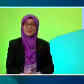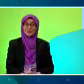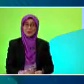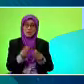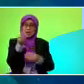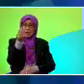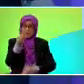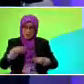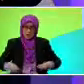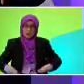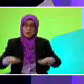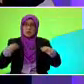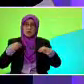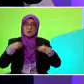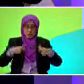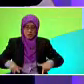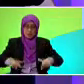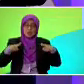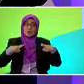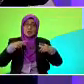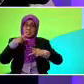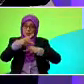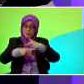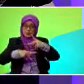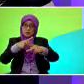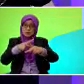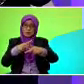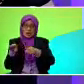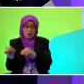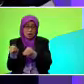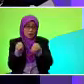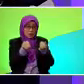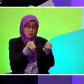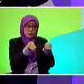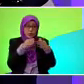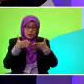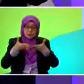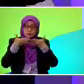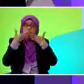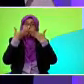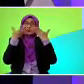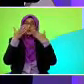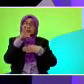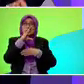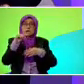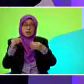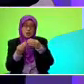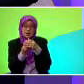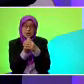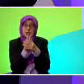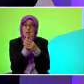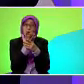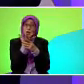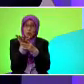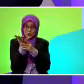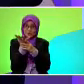microorganisms, they go through life processes, which are they move, Okay. they breathe, and also they grow,